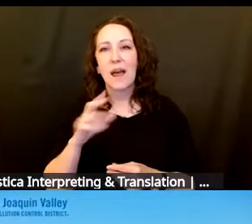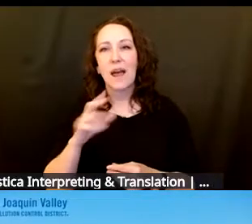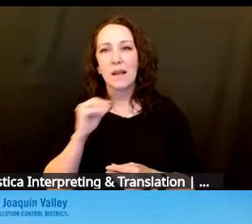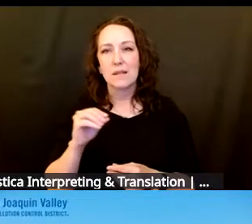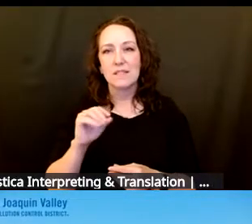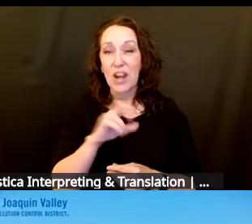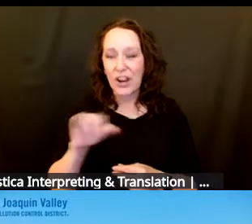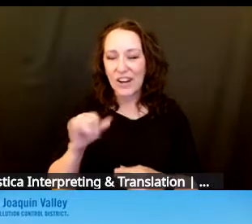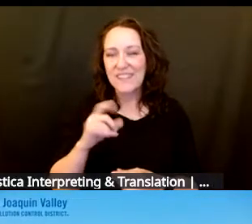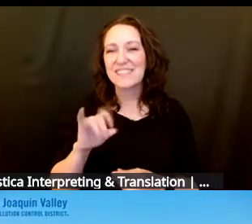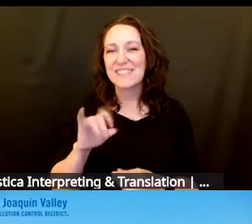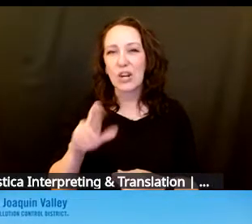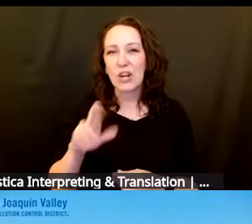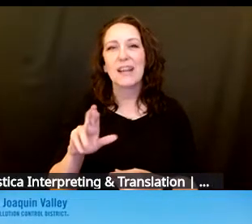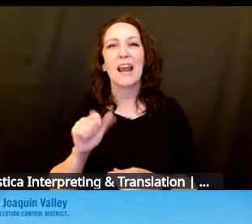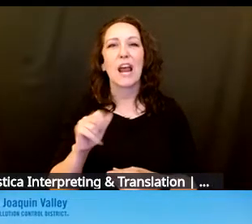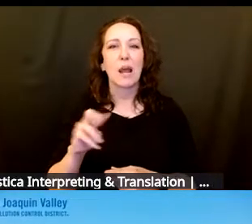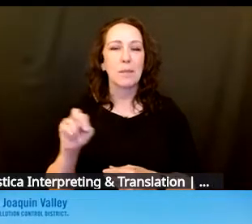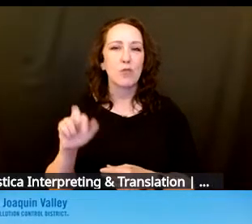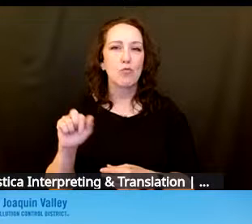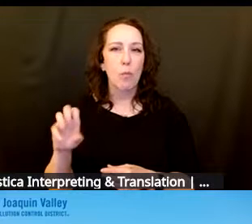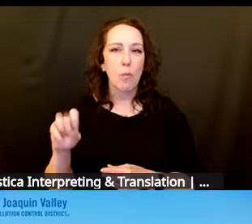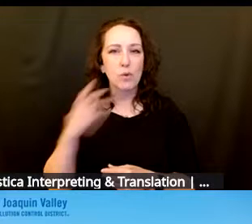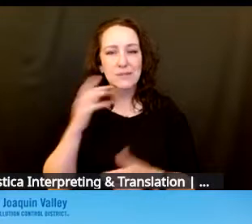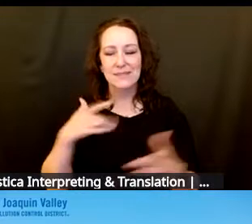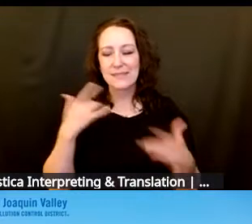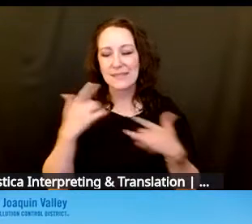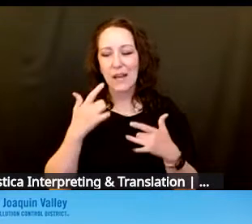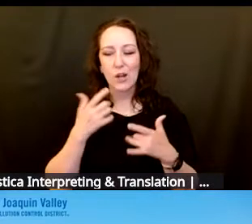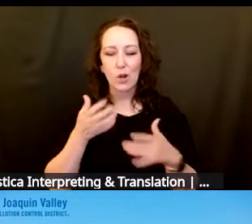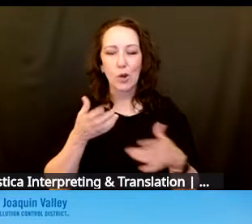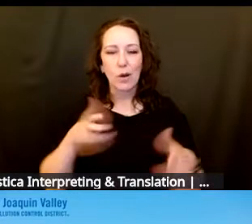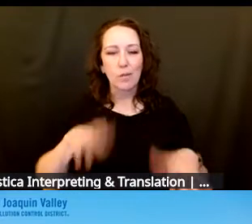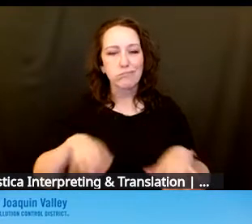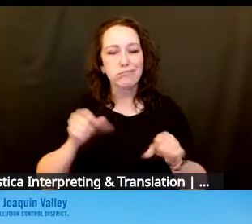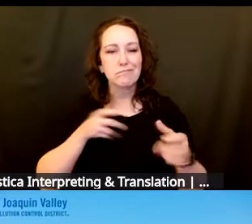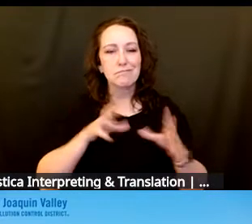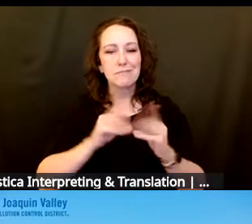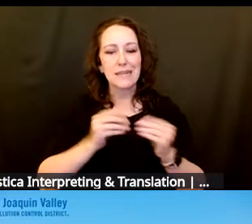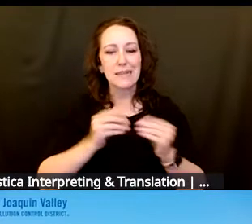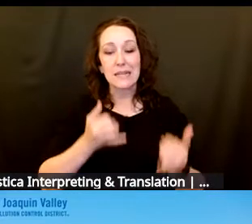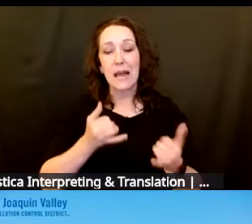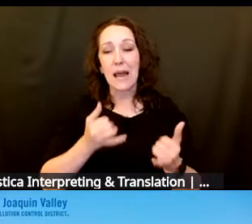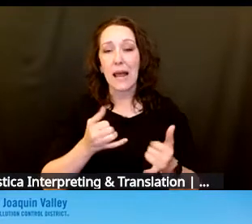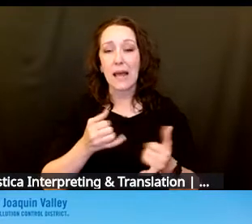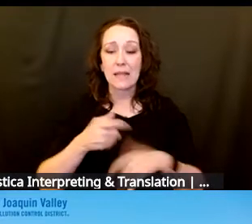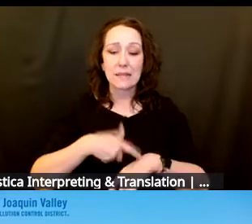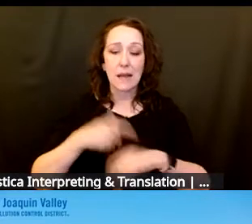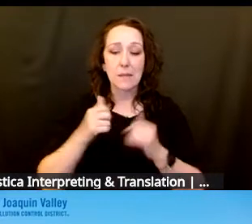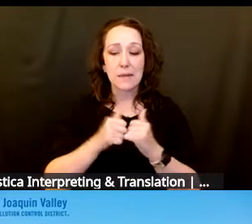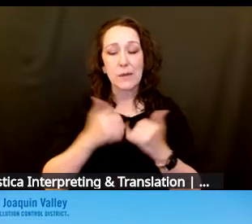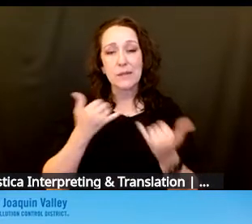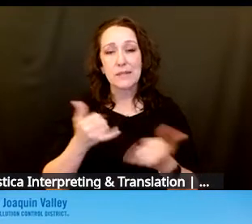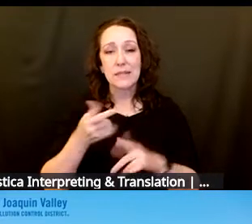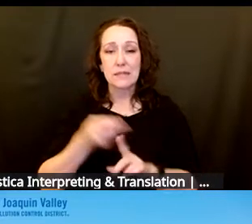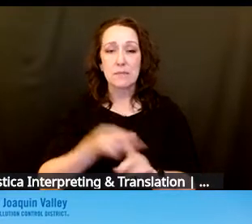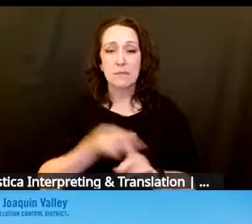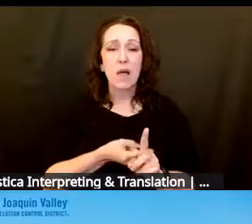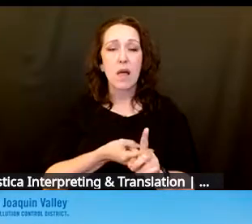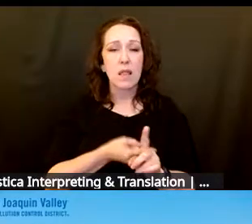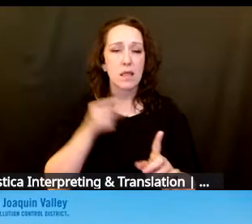meeting today. In terms of how we'll spend our time together, this month's agenda is